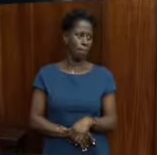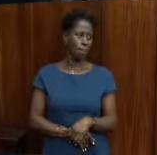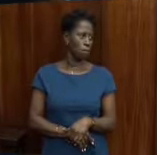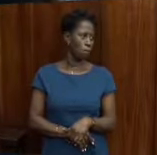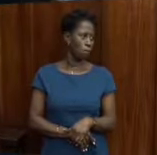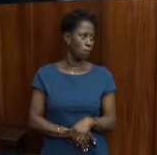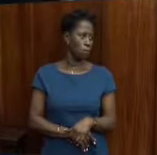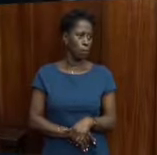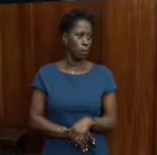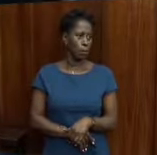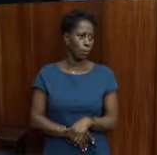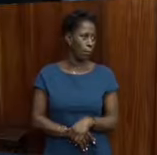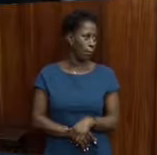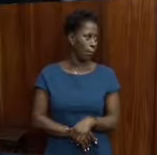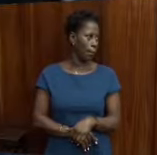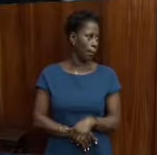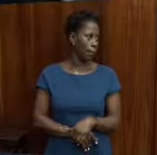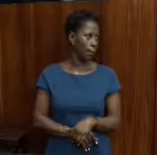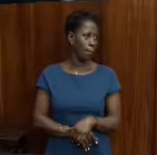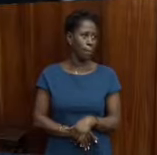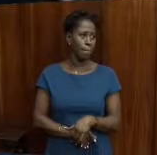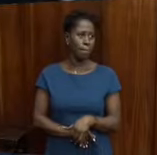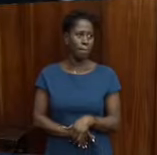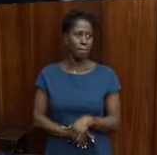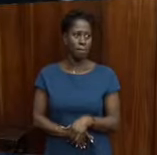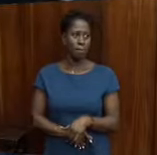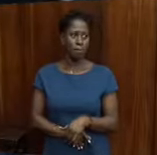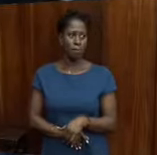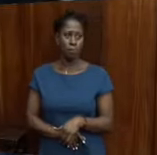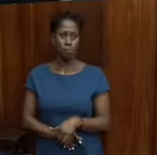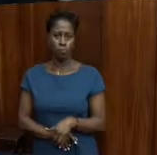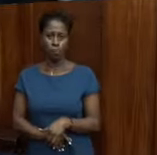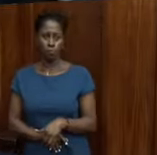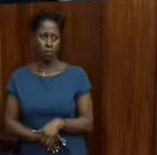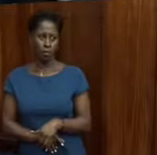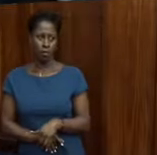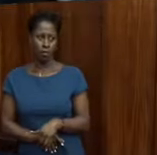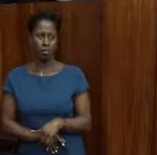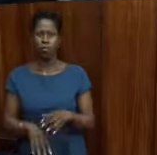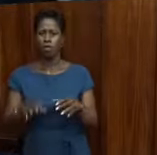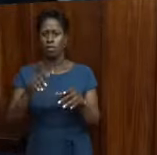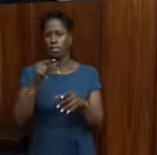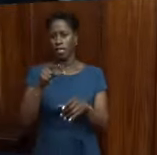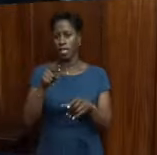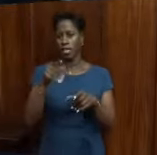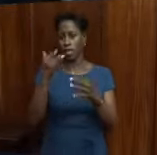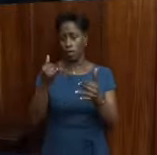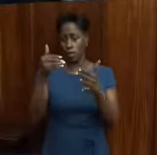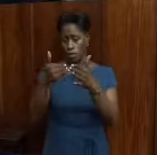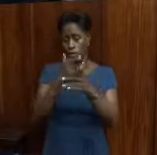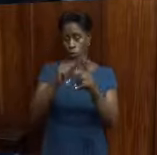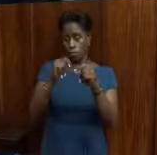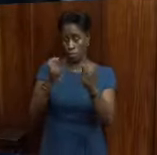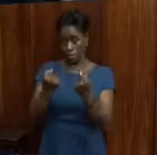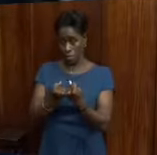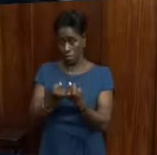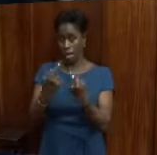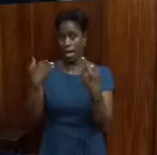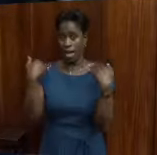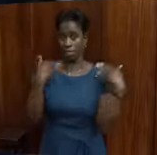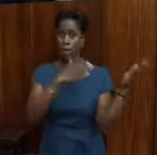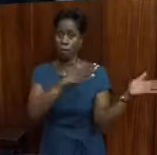The task force has developed a strategy and action plan for restructuring the industry, strengthening the NFTO,